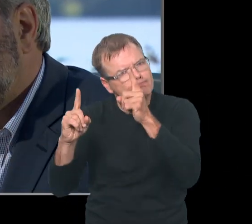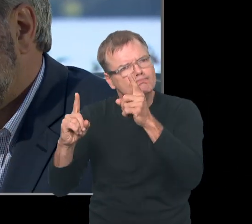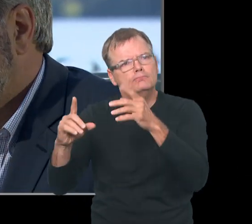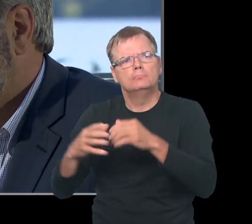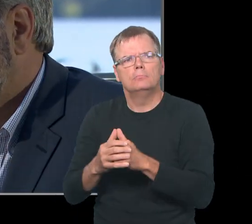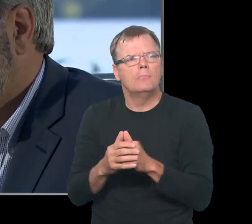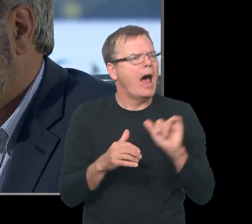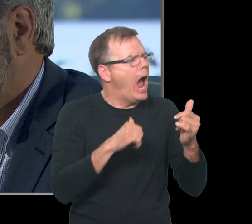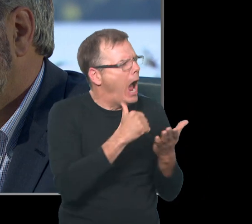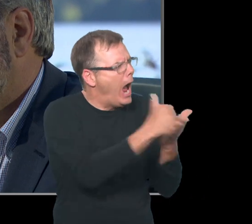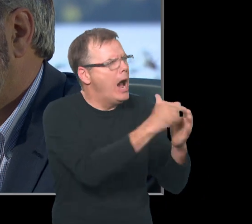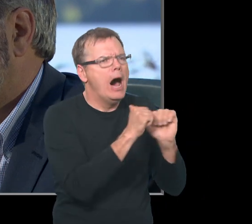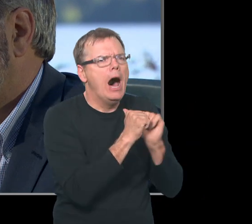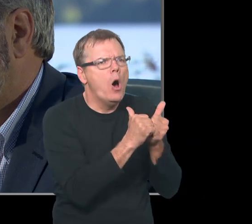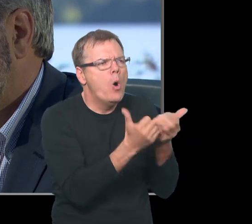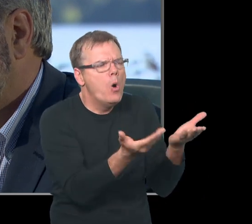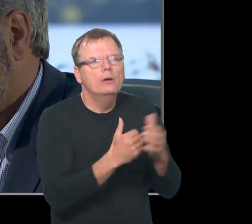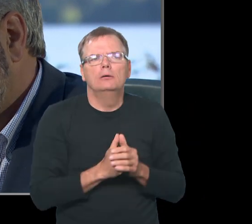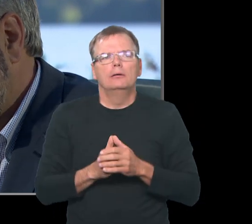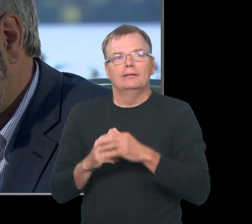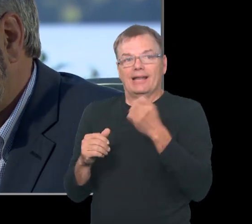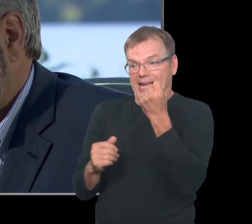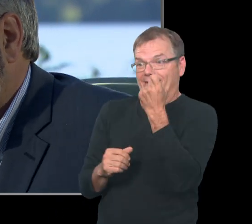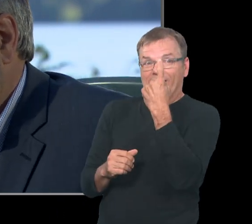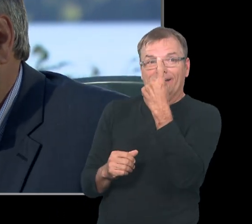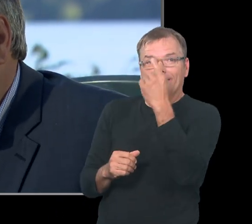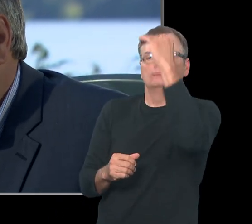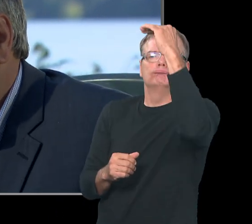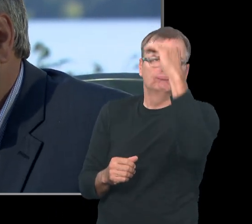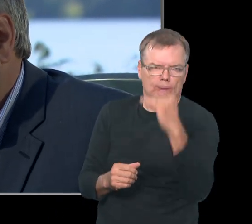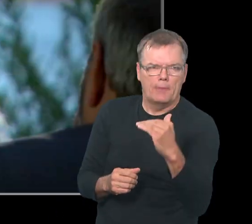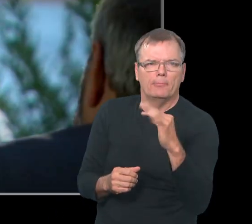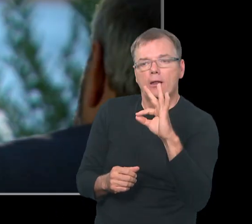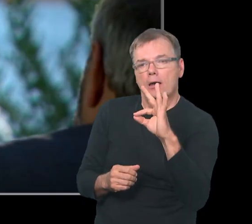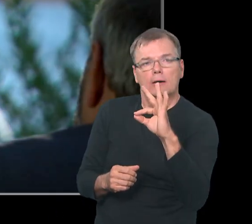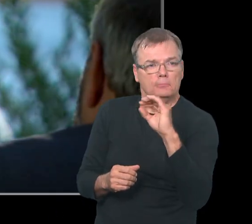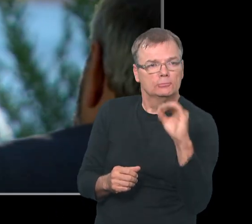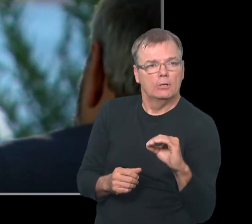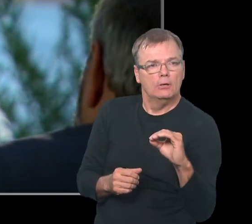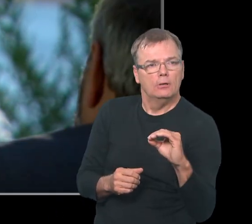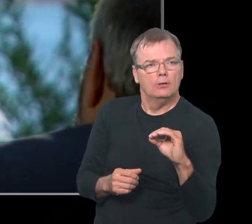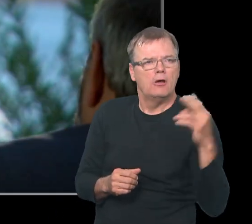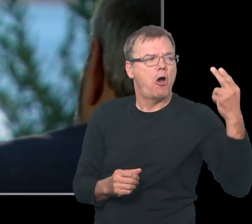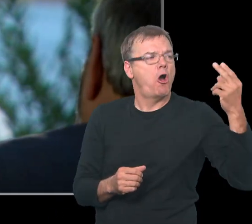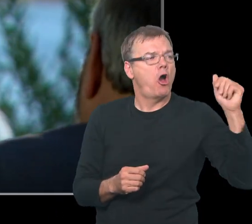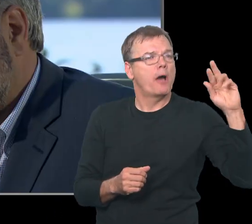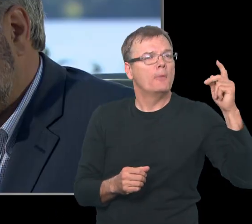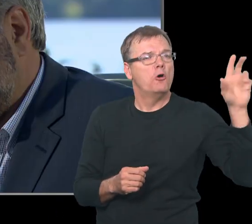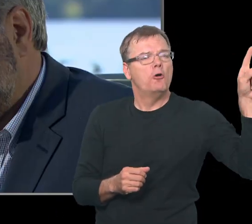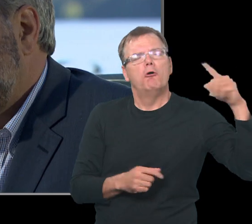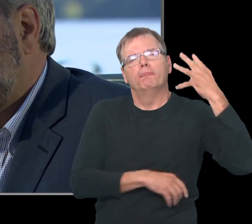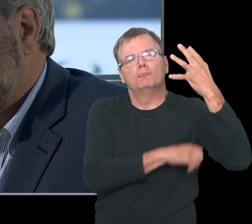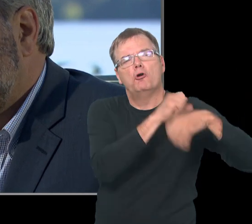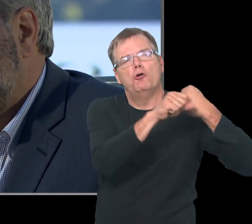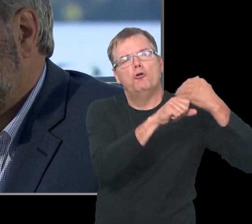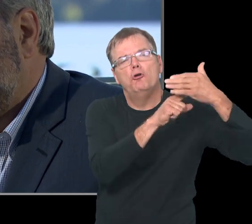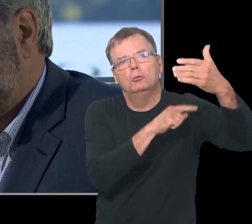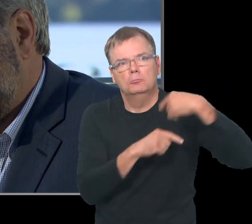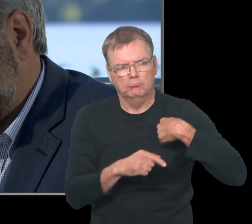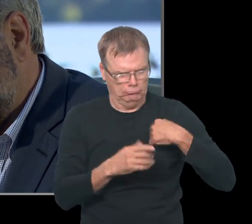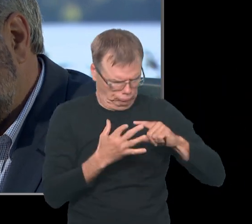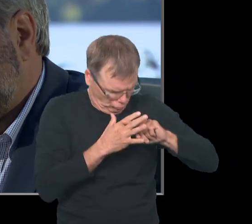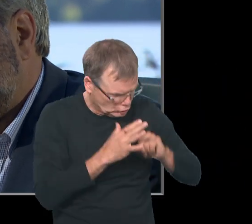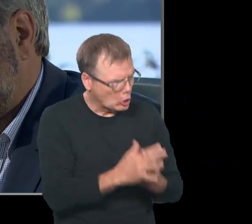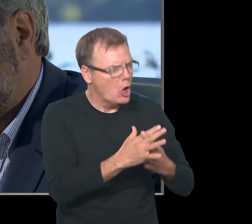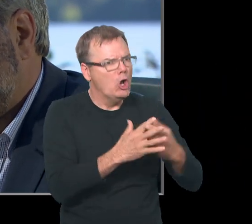9. Mr. Harper has said that he'll do that over 4 years. We would start that immediately. When you say start that immediately? We would do an immediate one-point drop